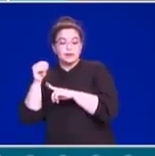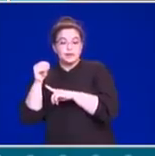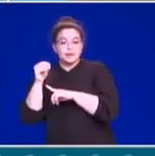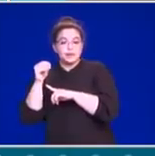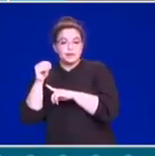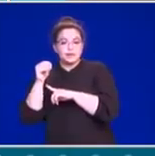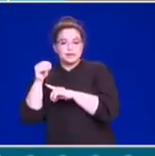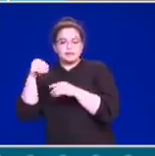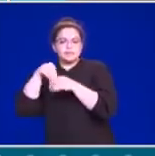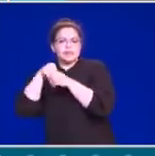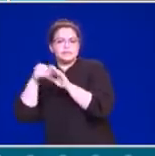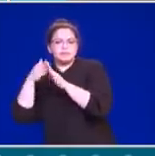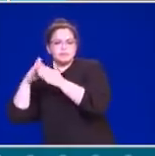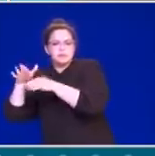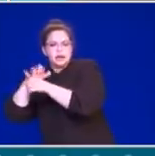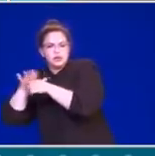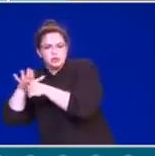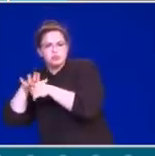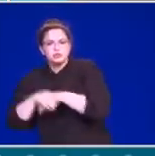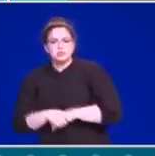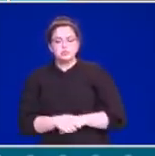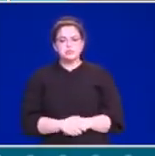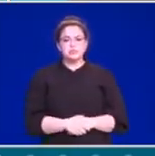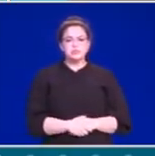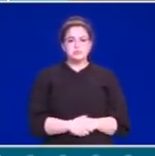the metropolitan area and other parts of the USA.